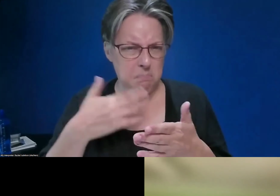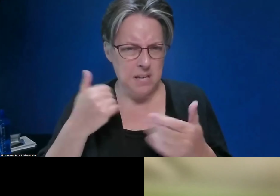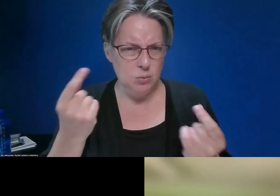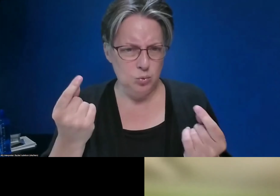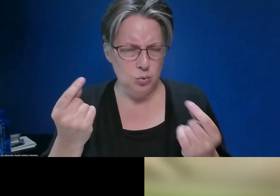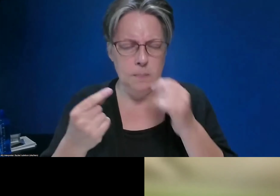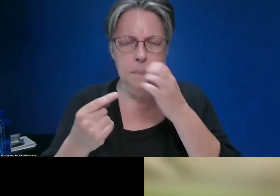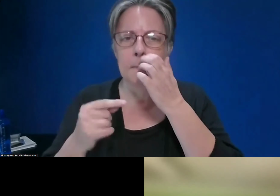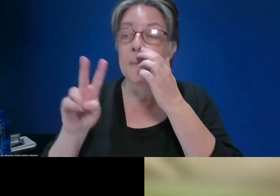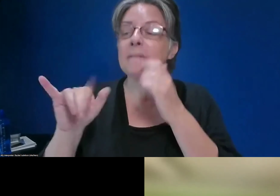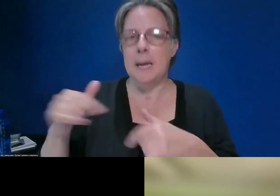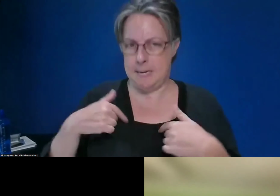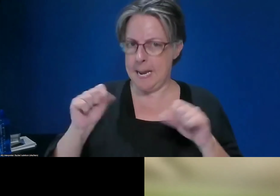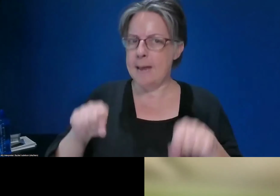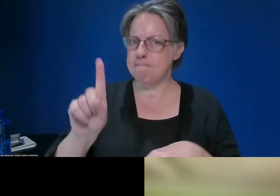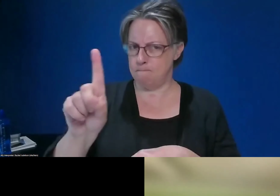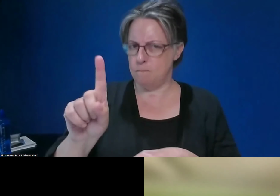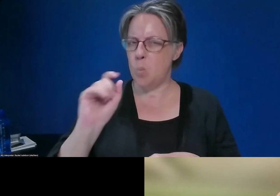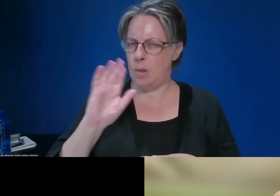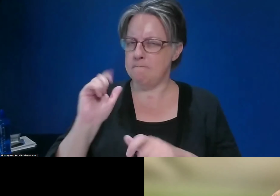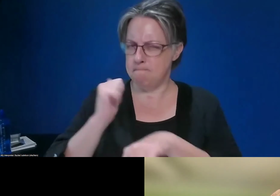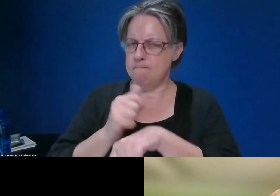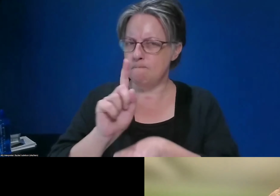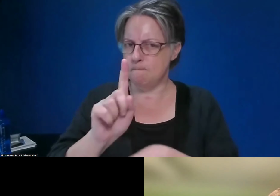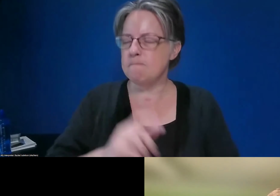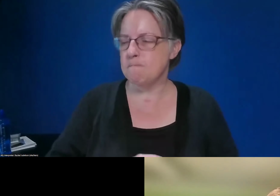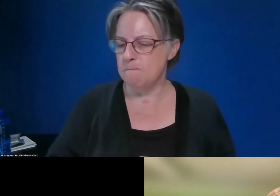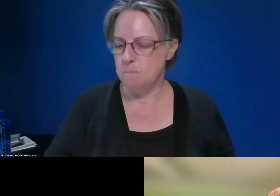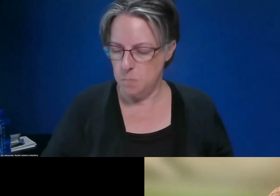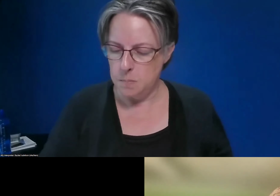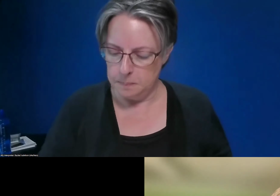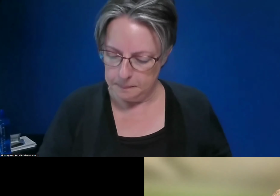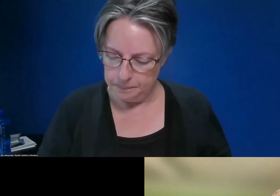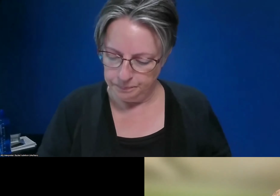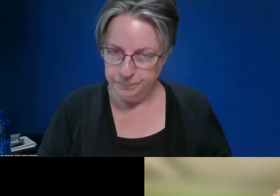it? I can do that. Thank you. Yeah.